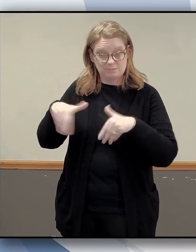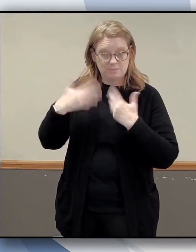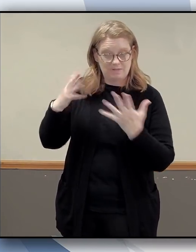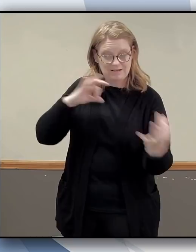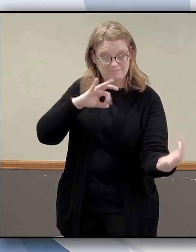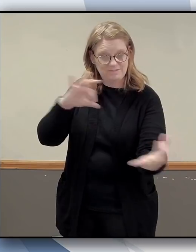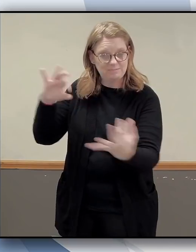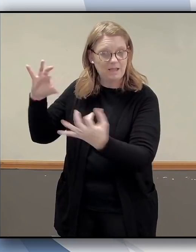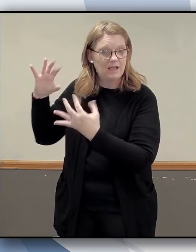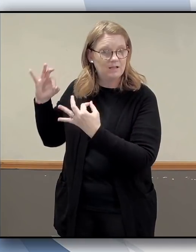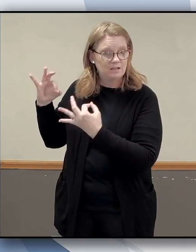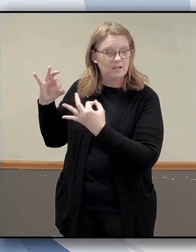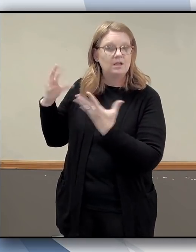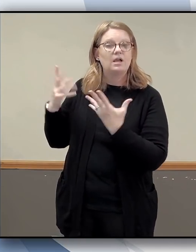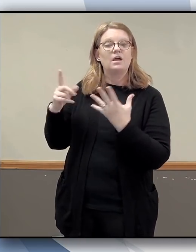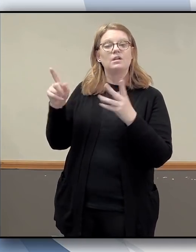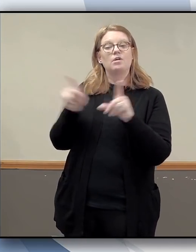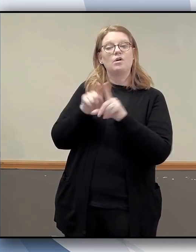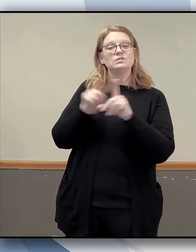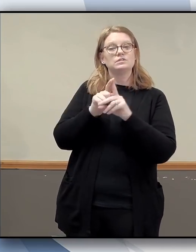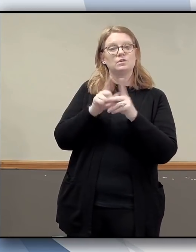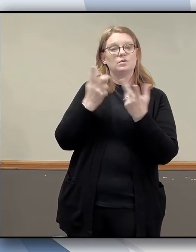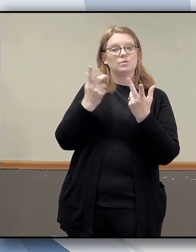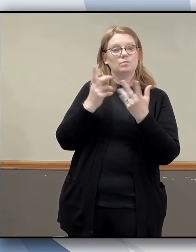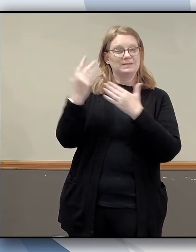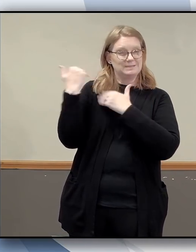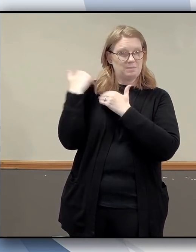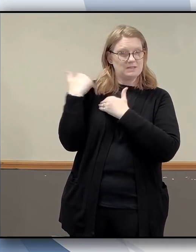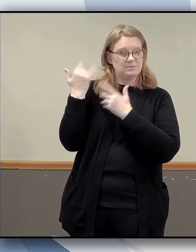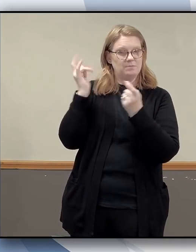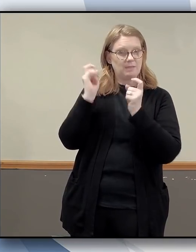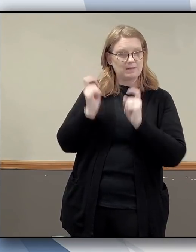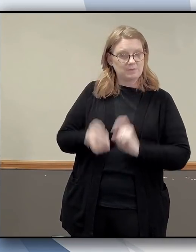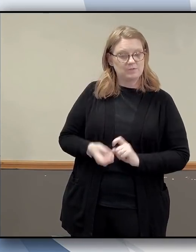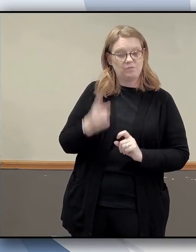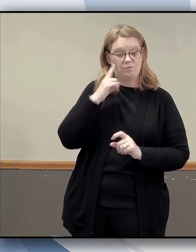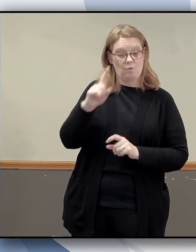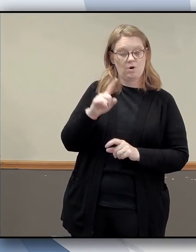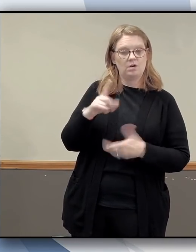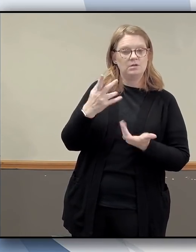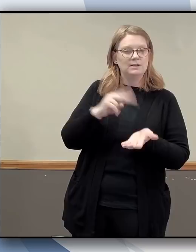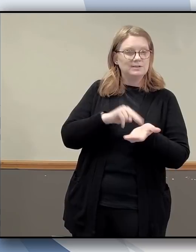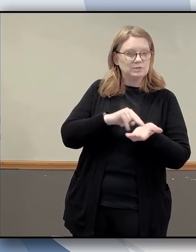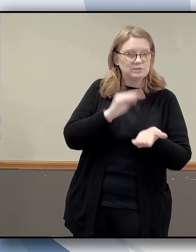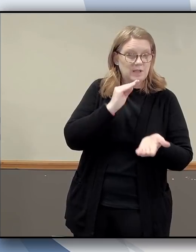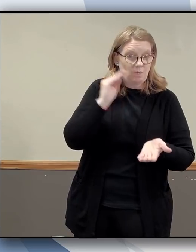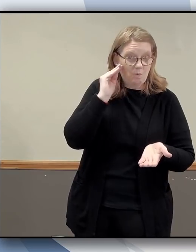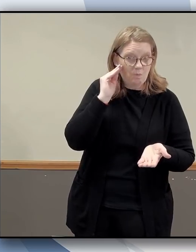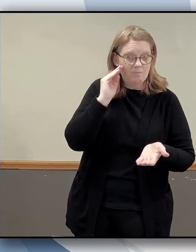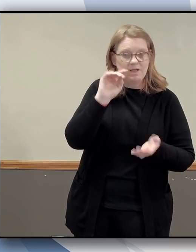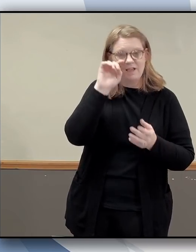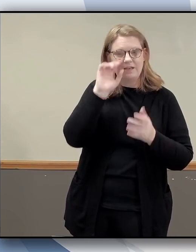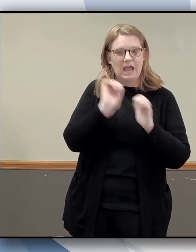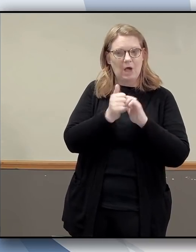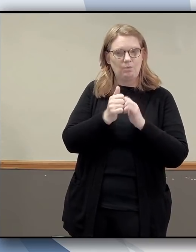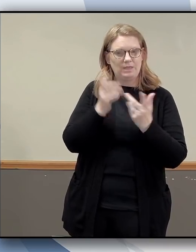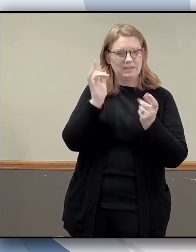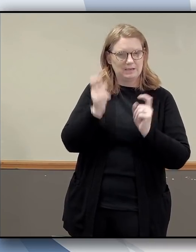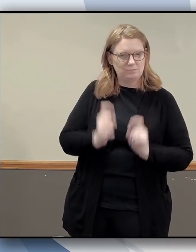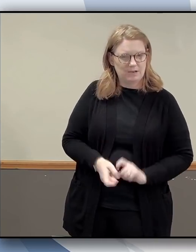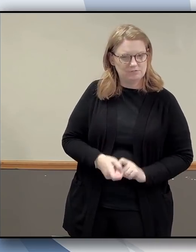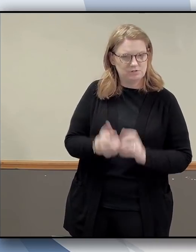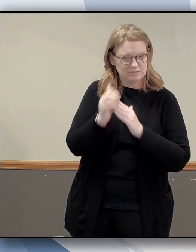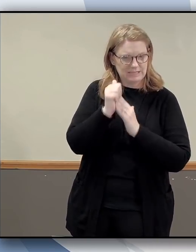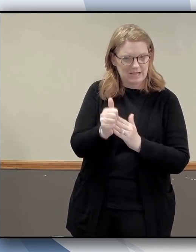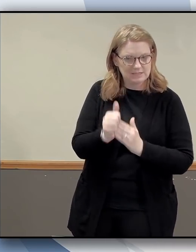ensure responsible modification of restrictions for long-term care facilities are made. Our guidance is